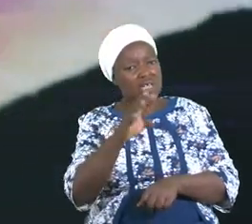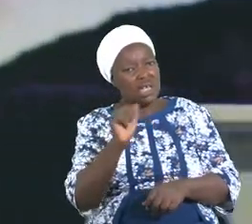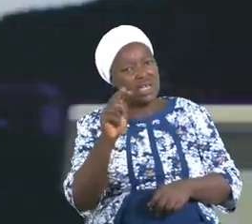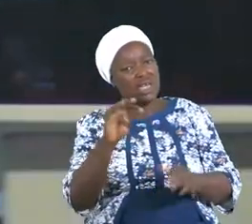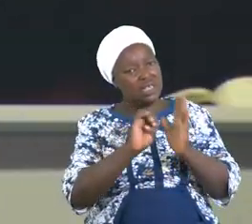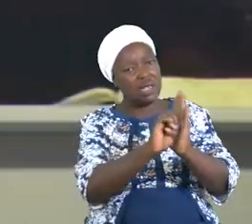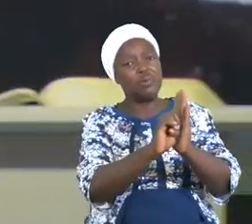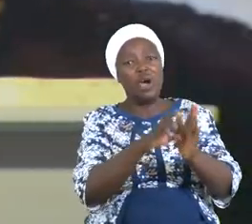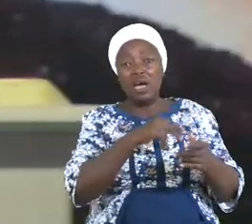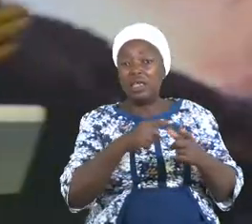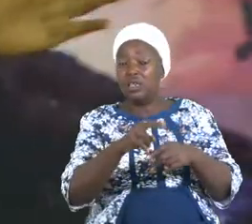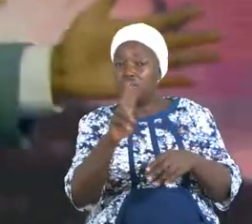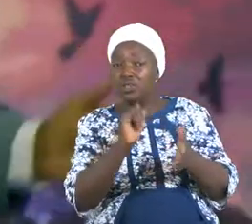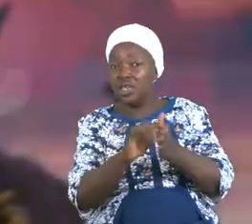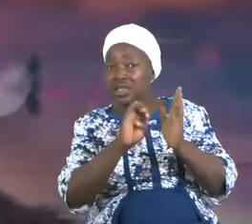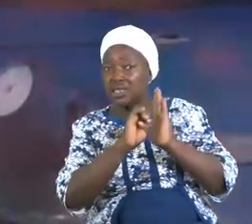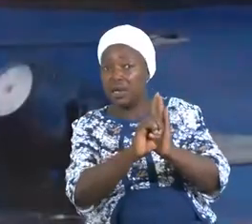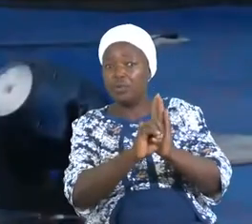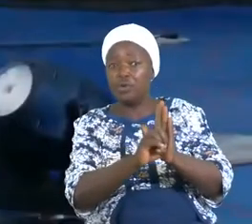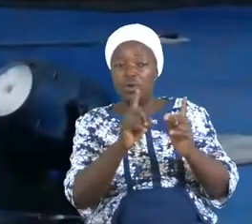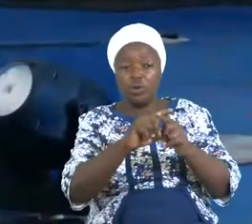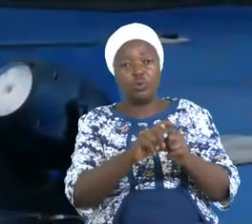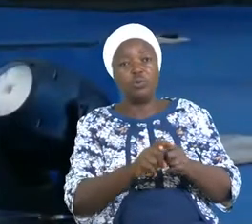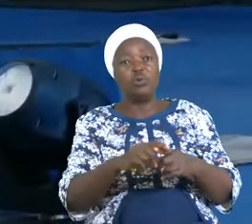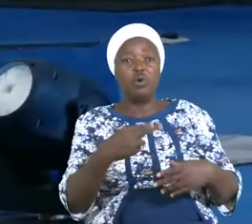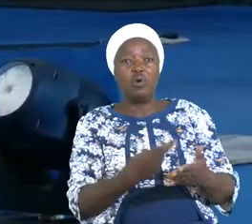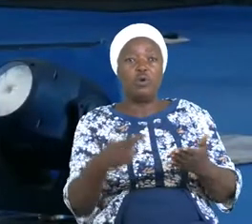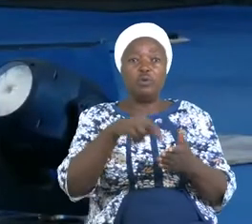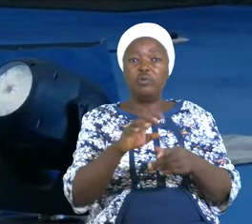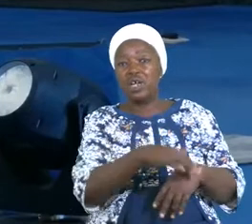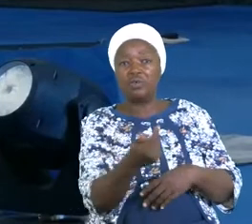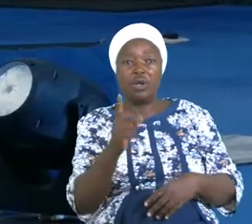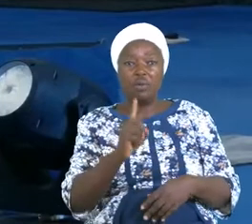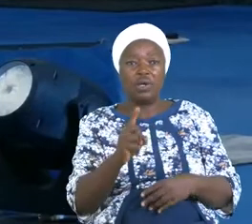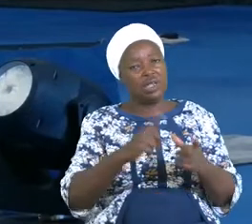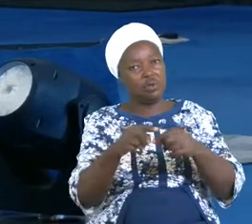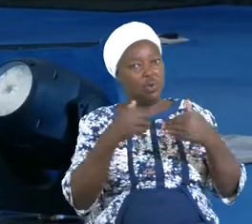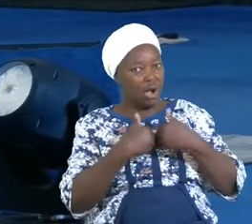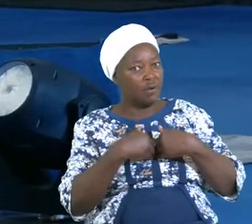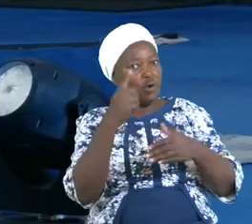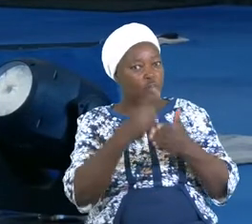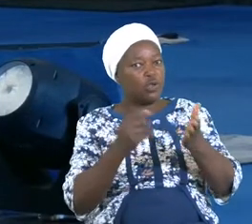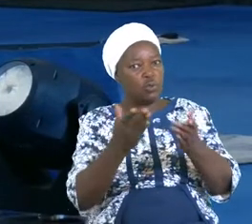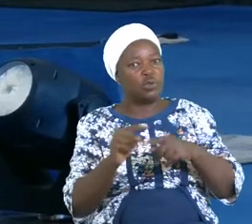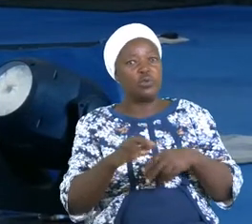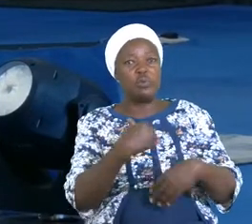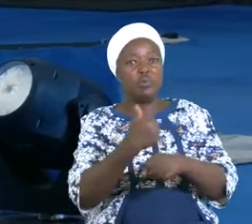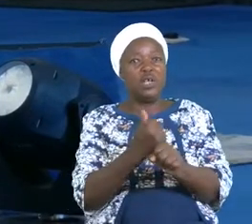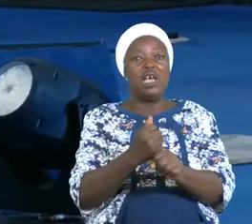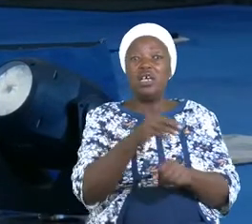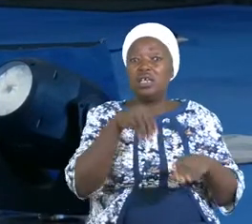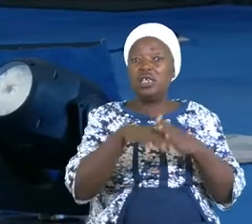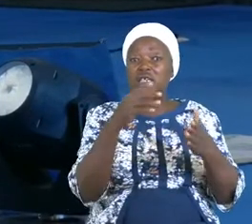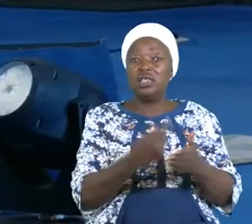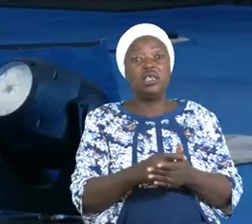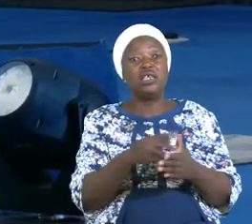use that pattern and reproduce that. Then you have what they want to produce. In the building